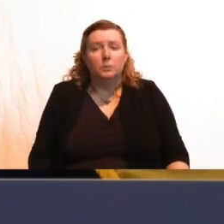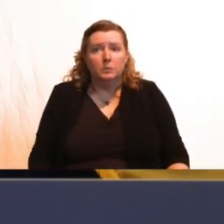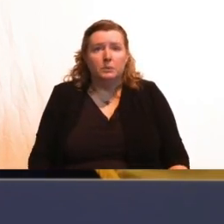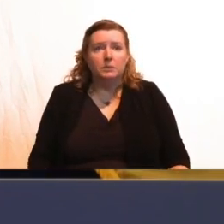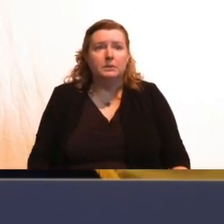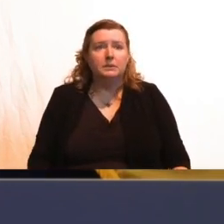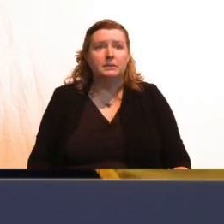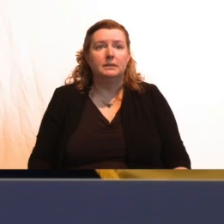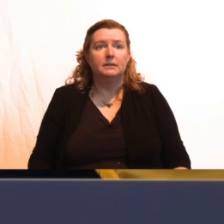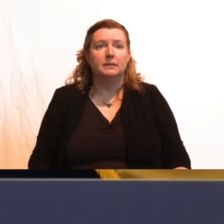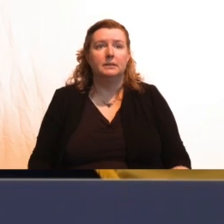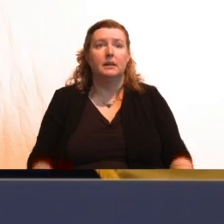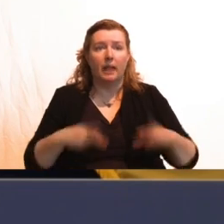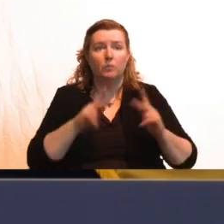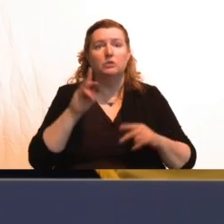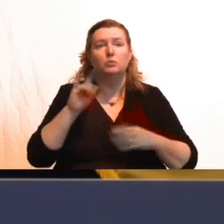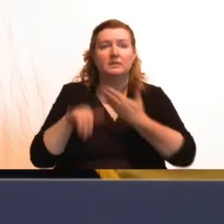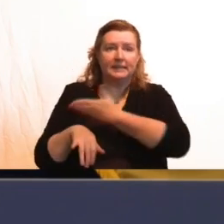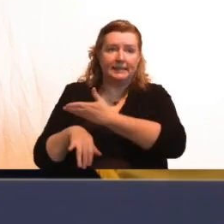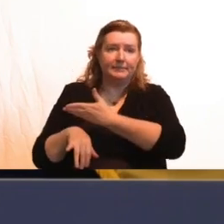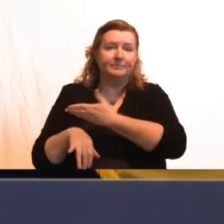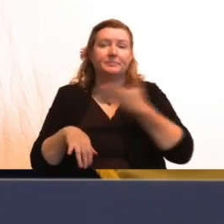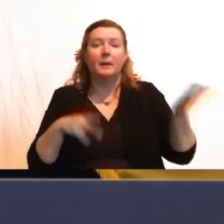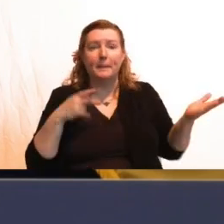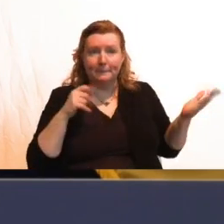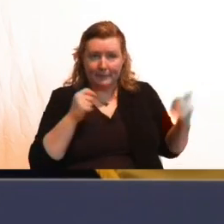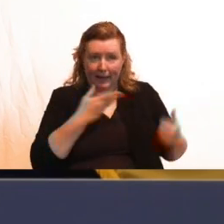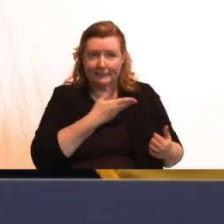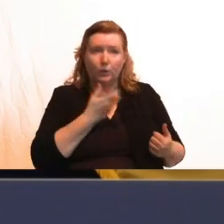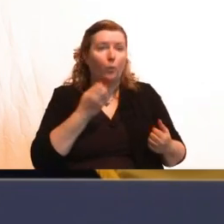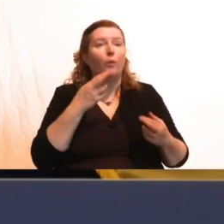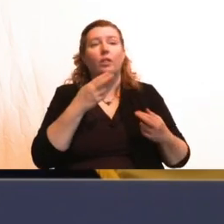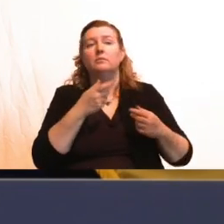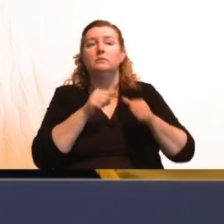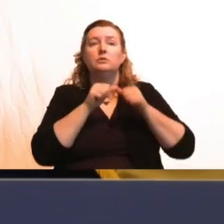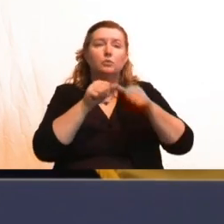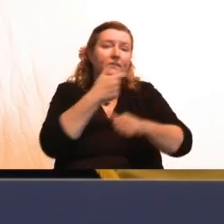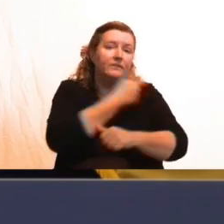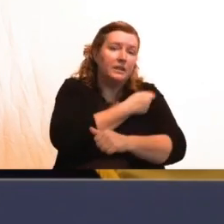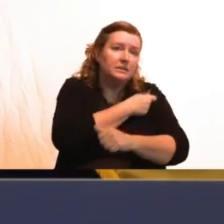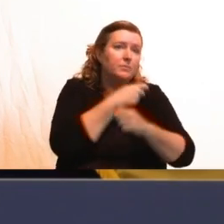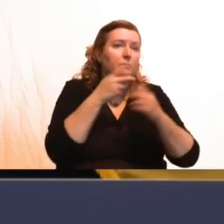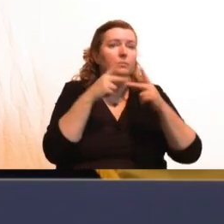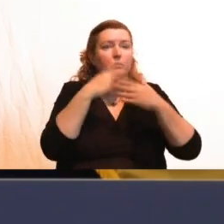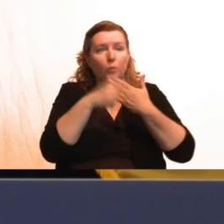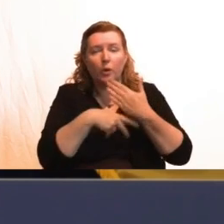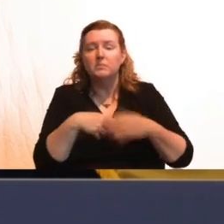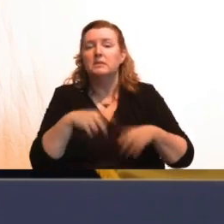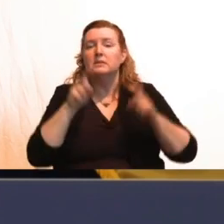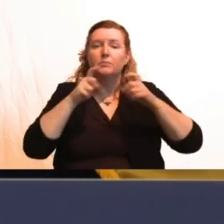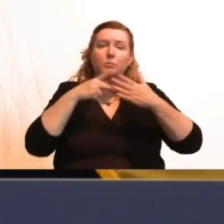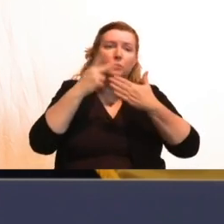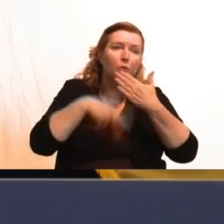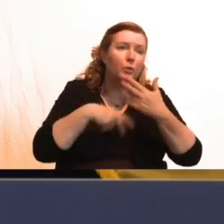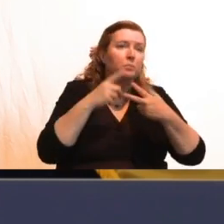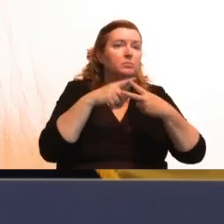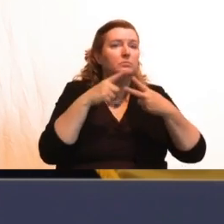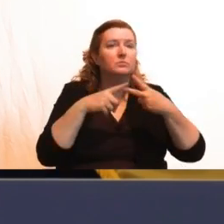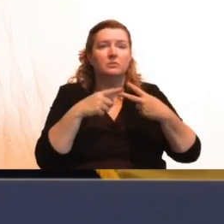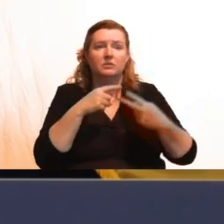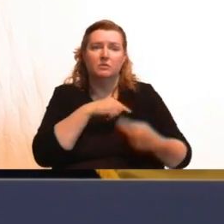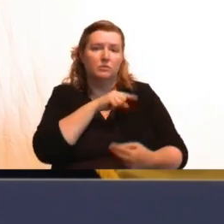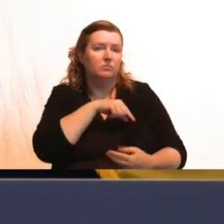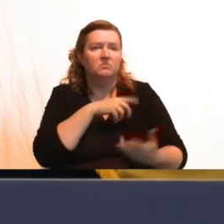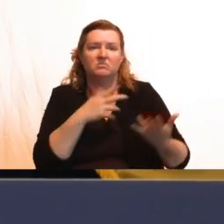testing programs, again, eligibility in a non-bureaucratic way for federal funds, we want to make sure